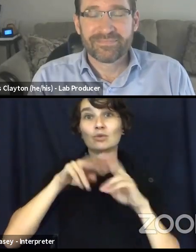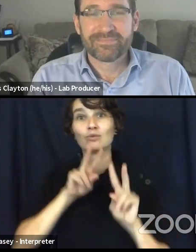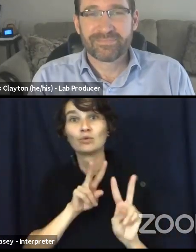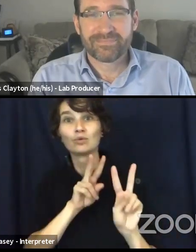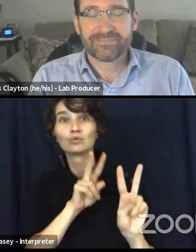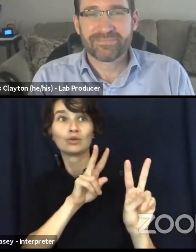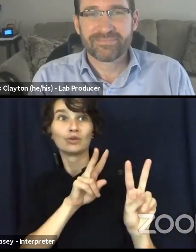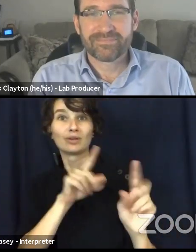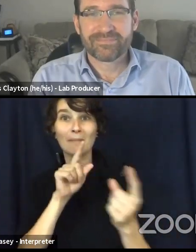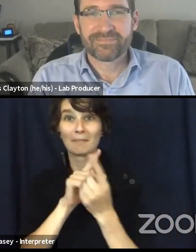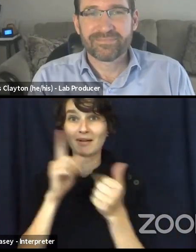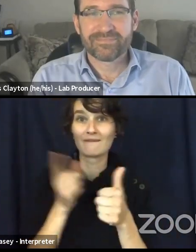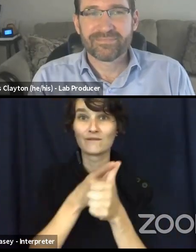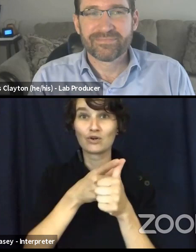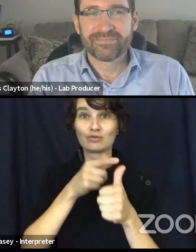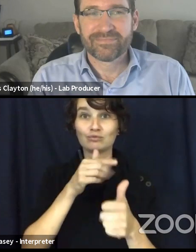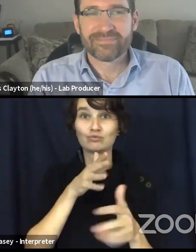here,